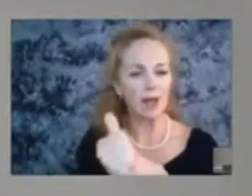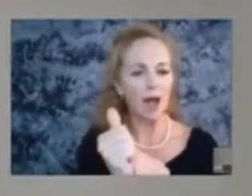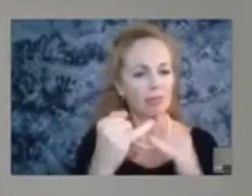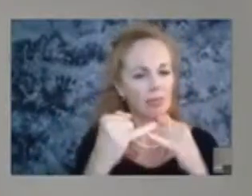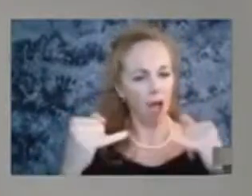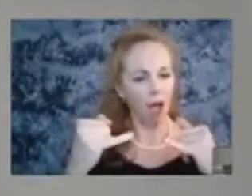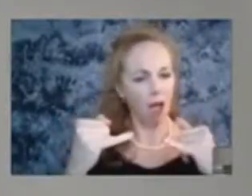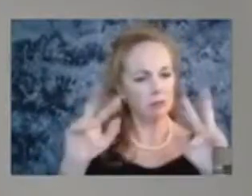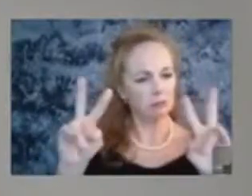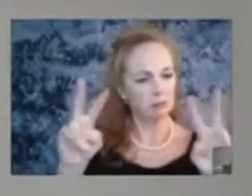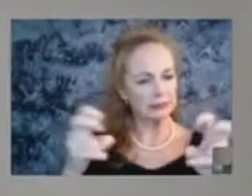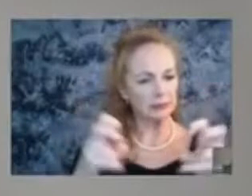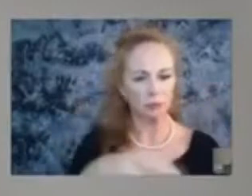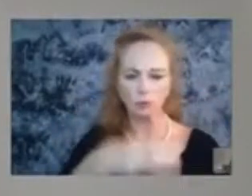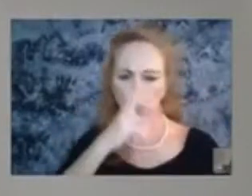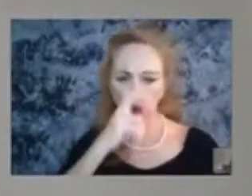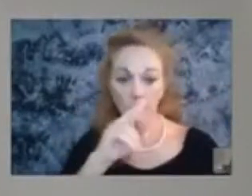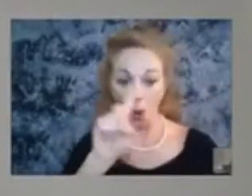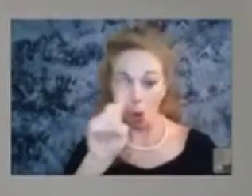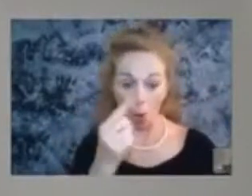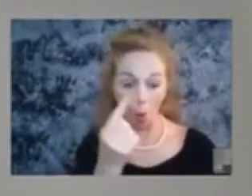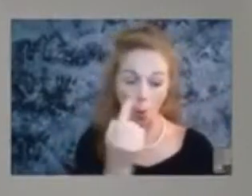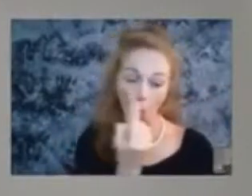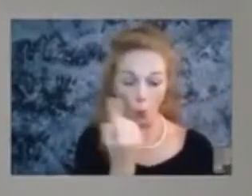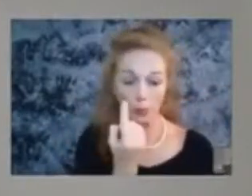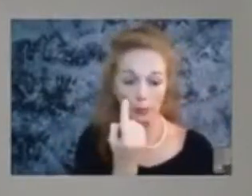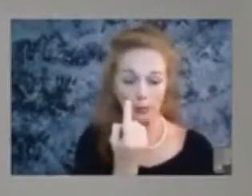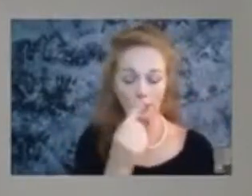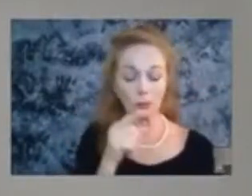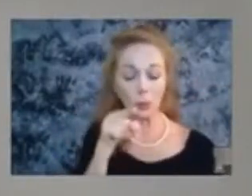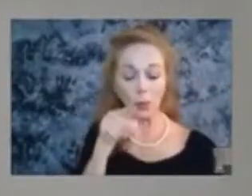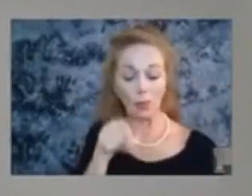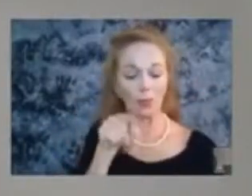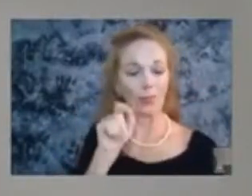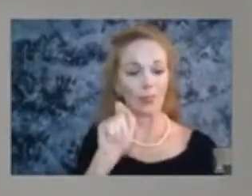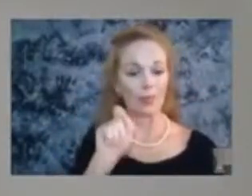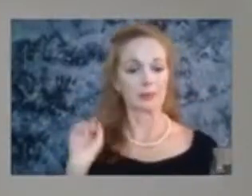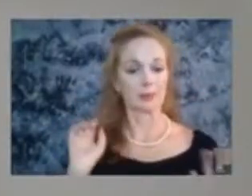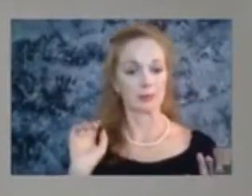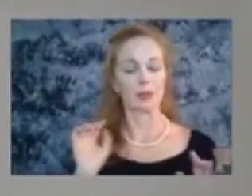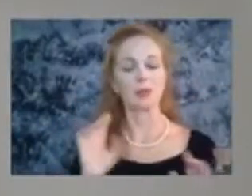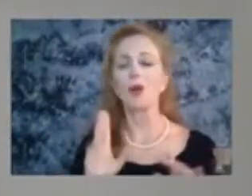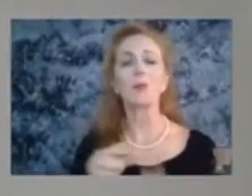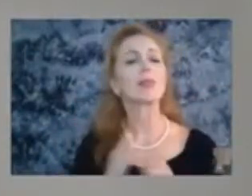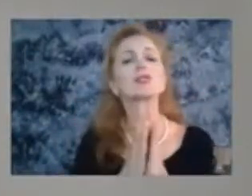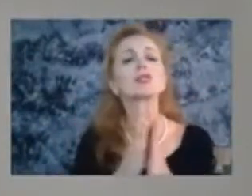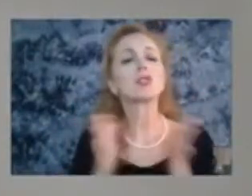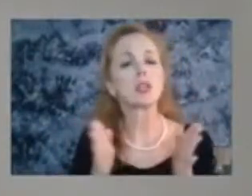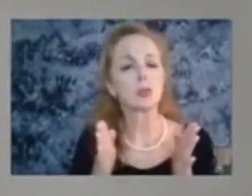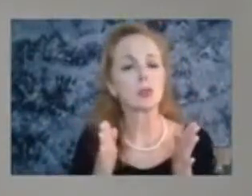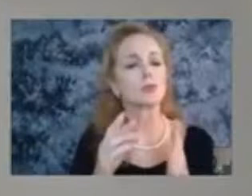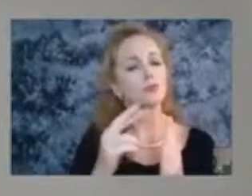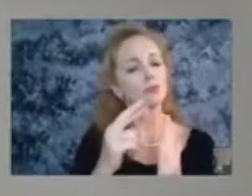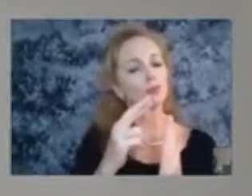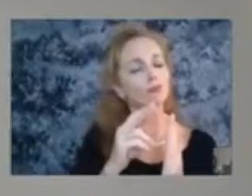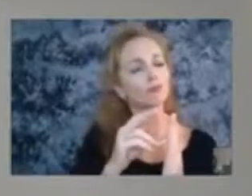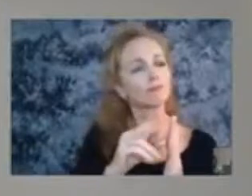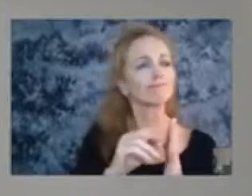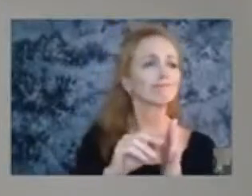should do exactly this. The general guideline is that before a building